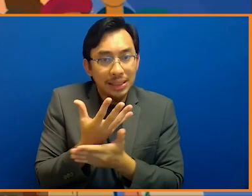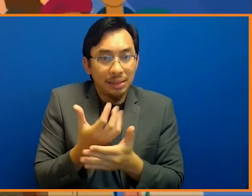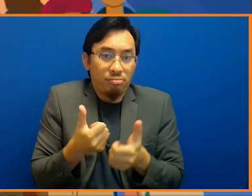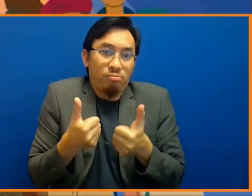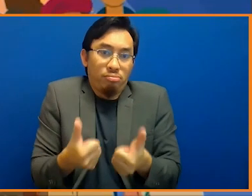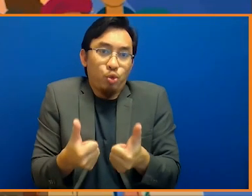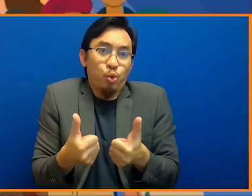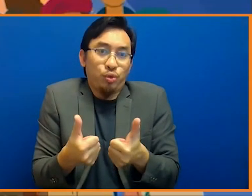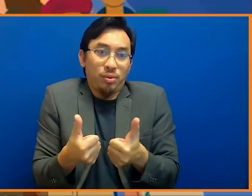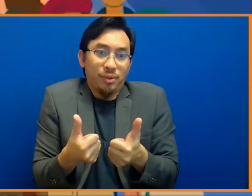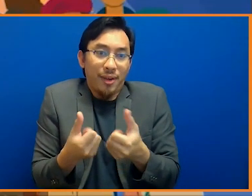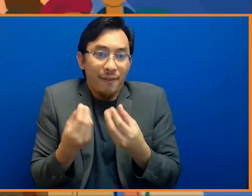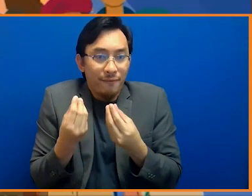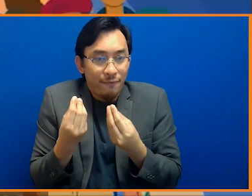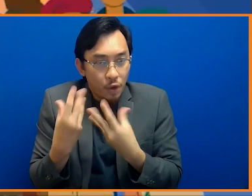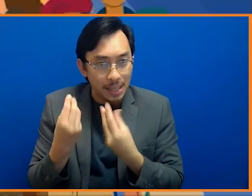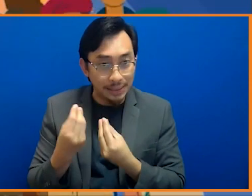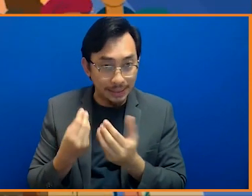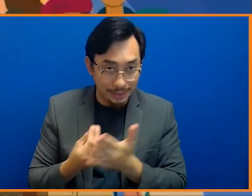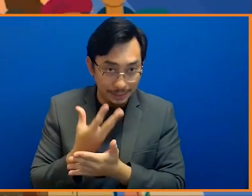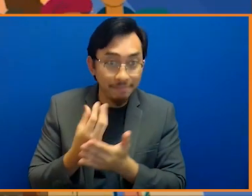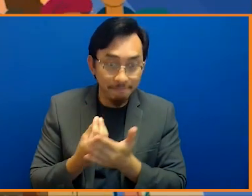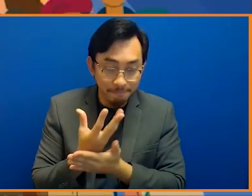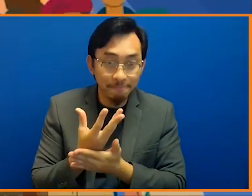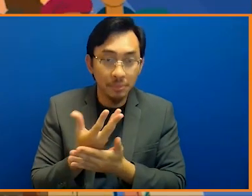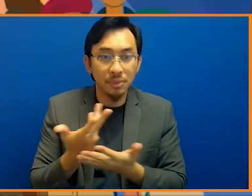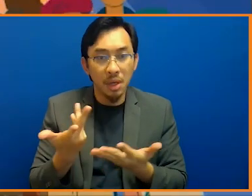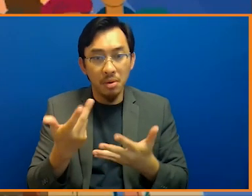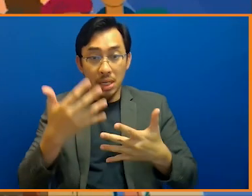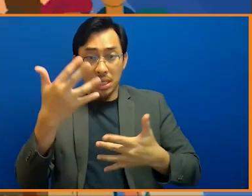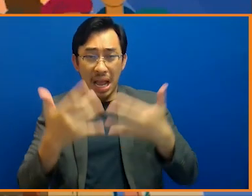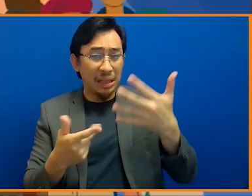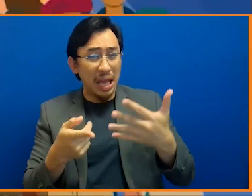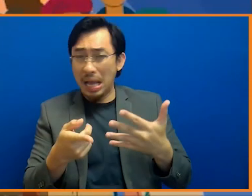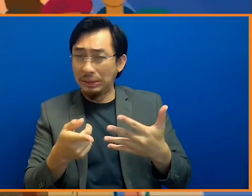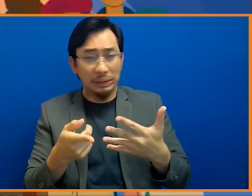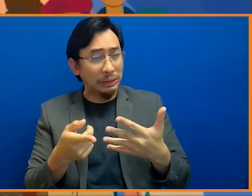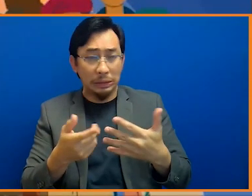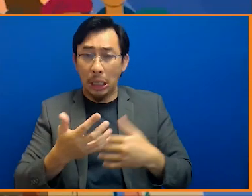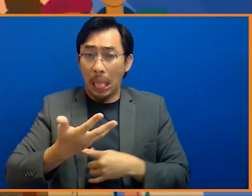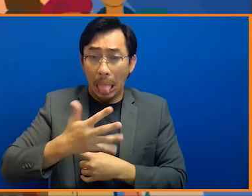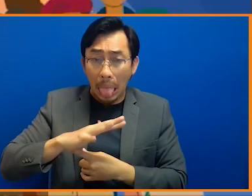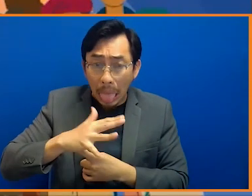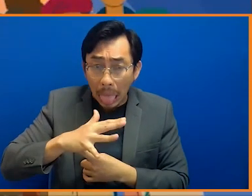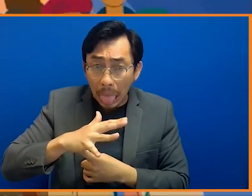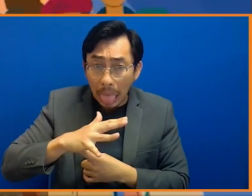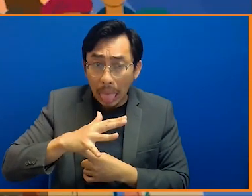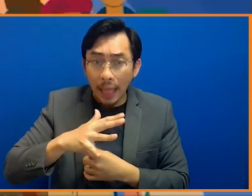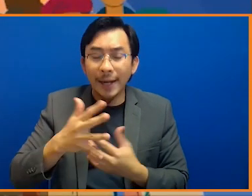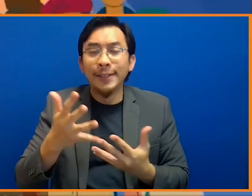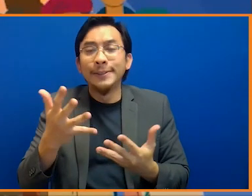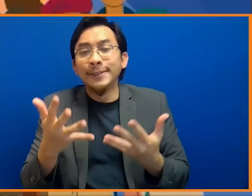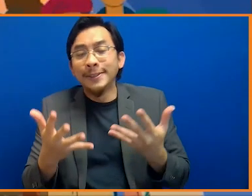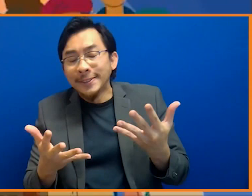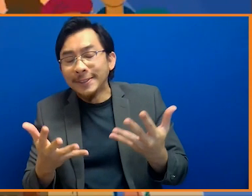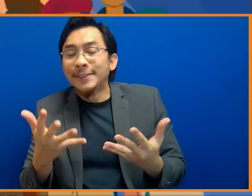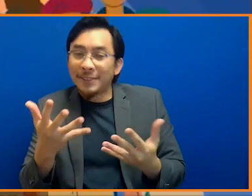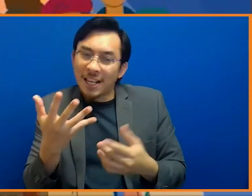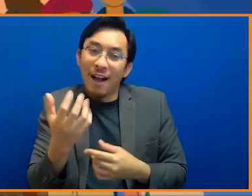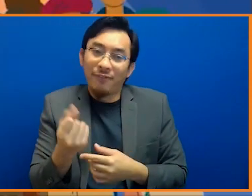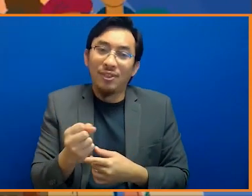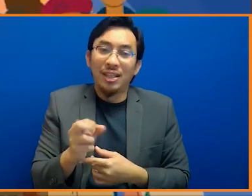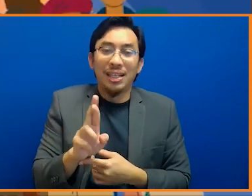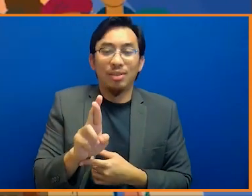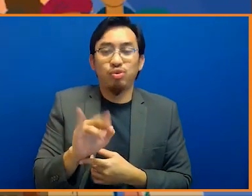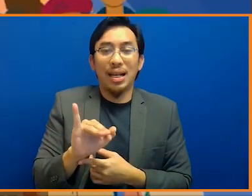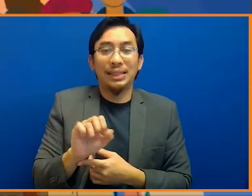hazard itself. But if the resolution of the data is not that good, probably